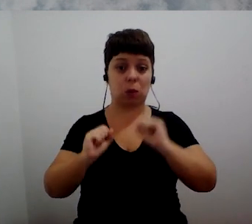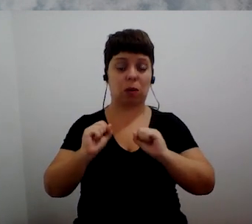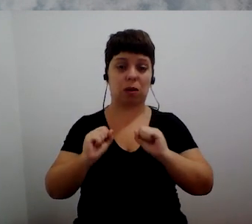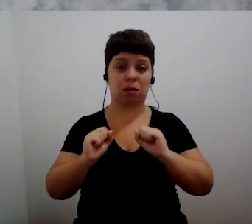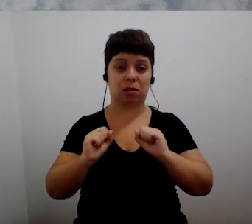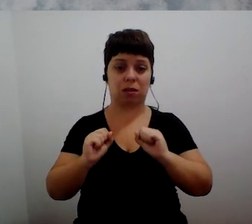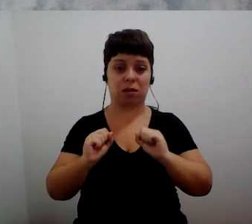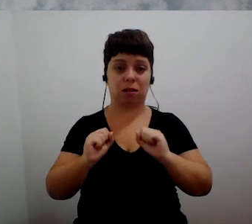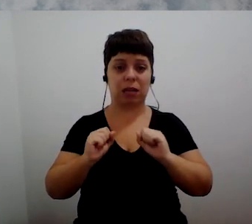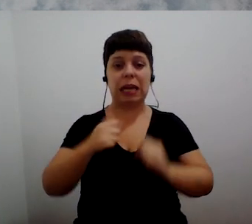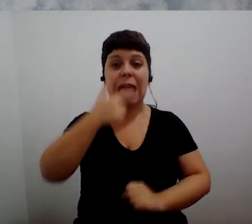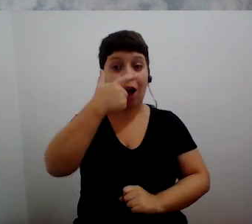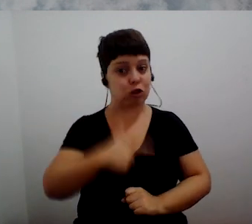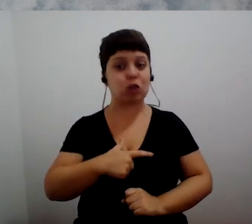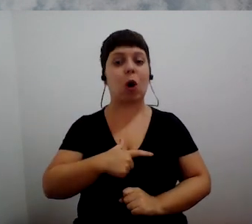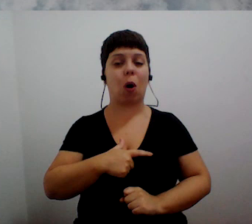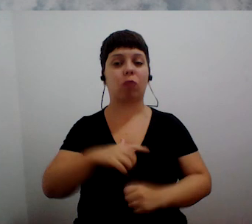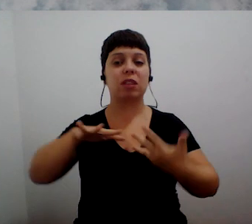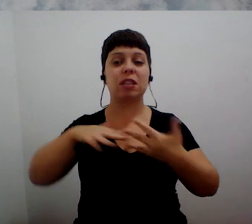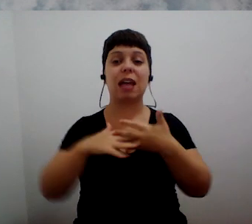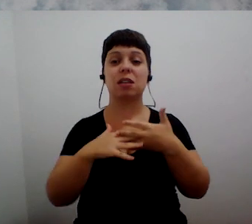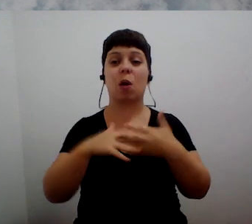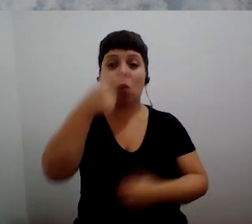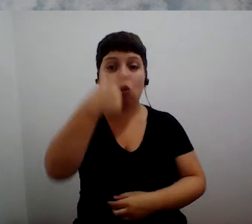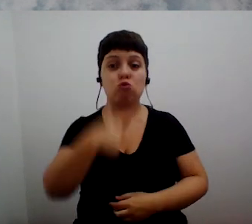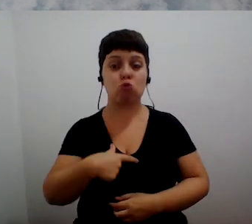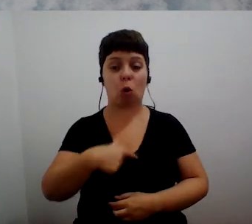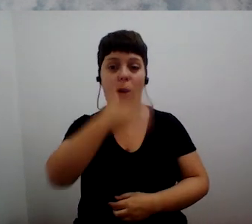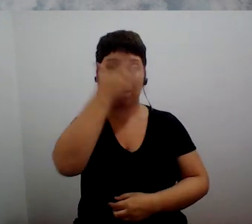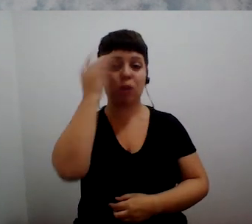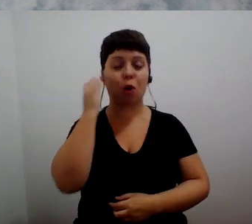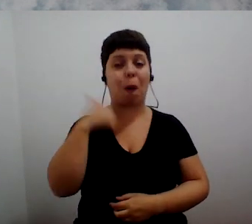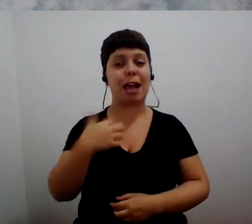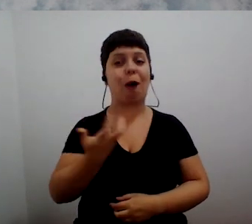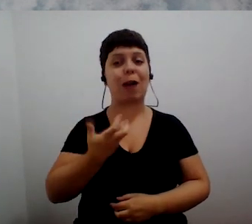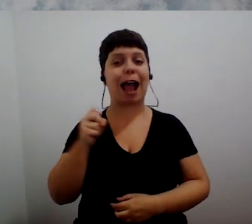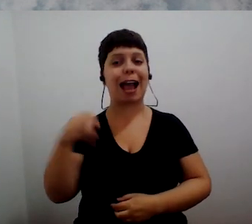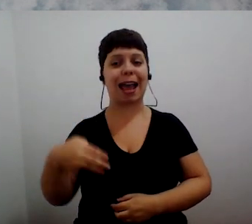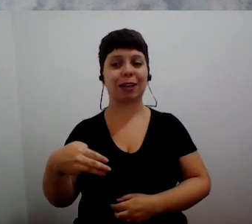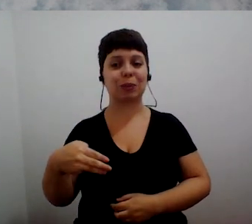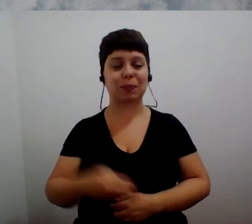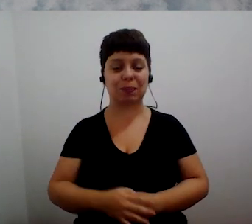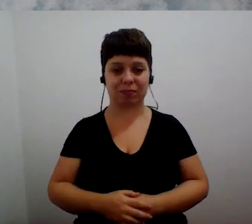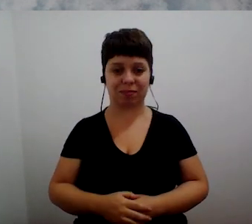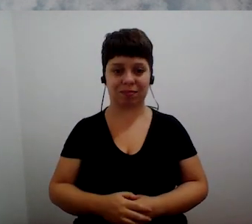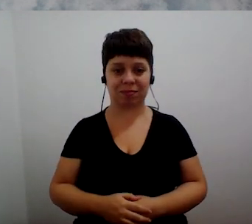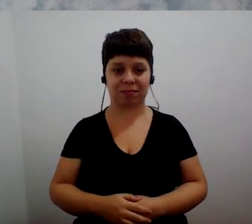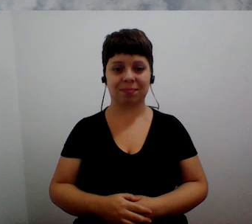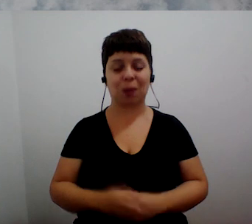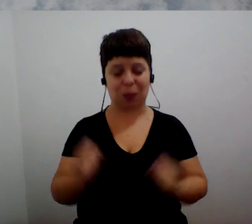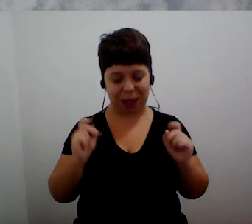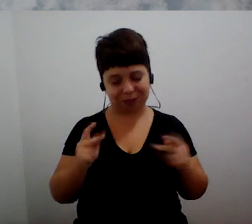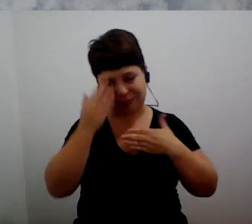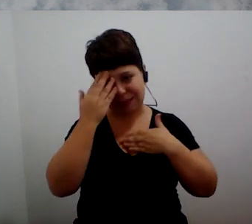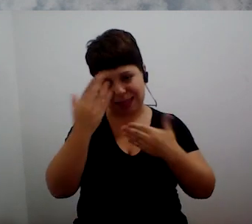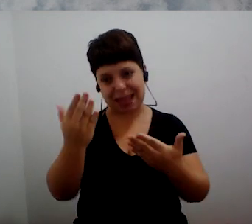I wanted this to be reached in this life. Okay, thank you very much for the opportunity. It was